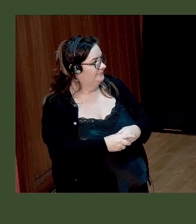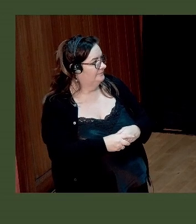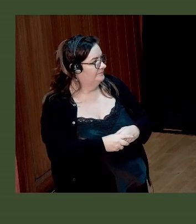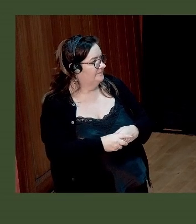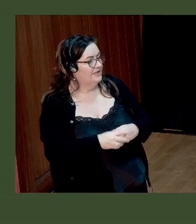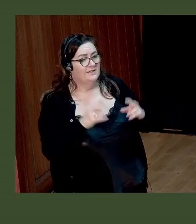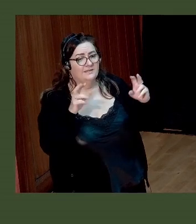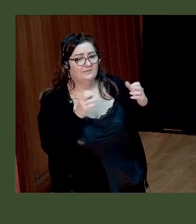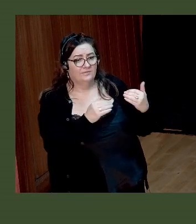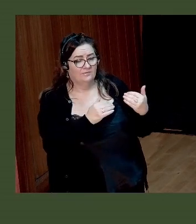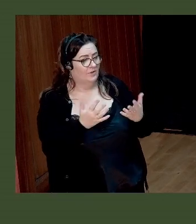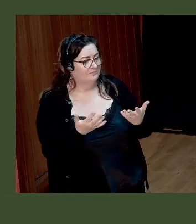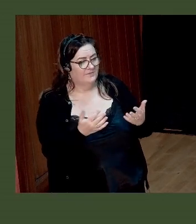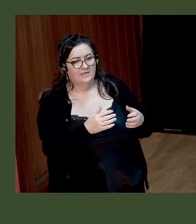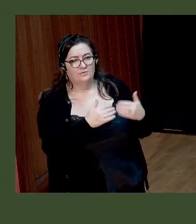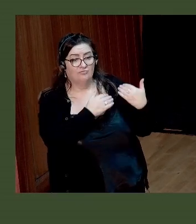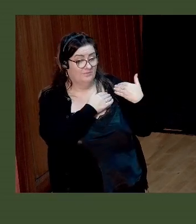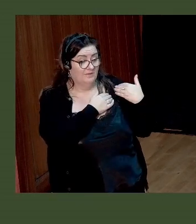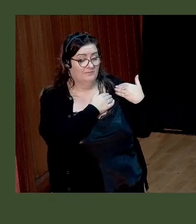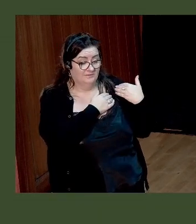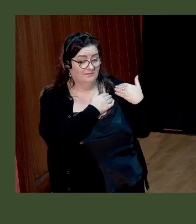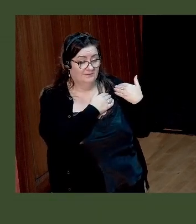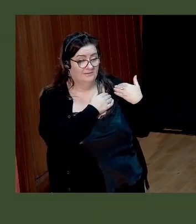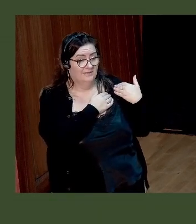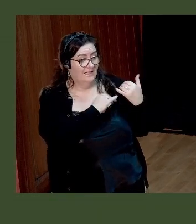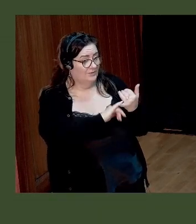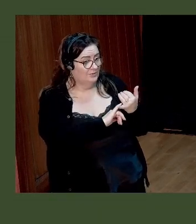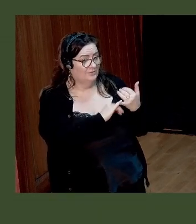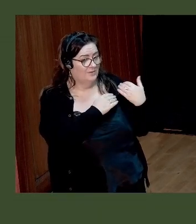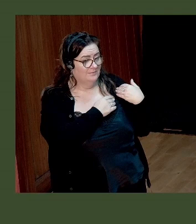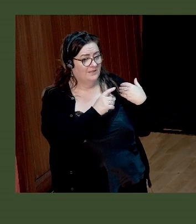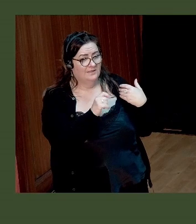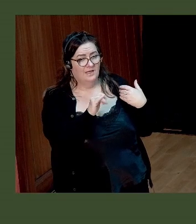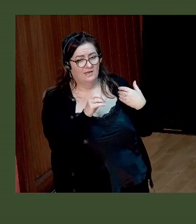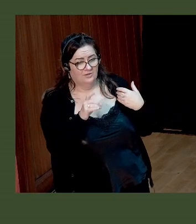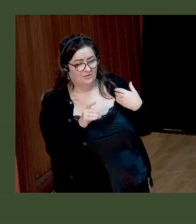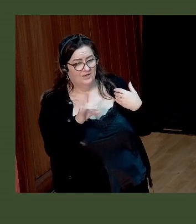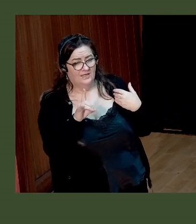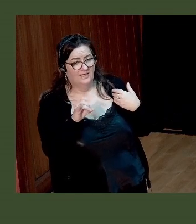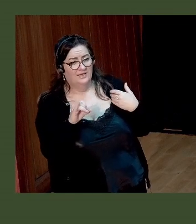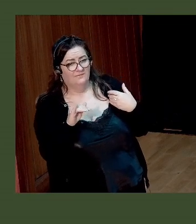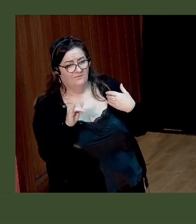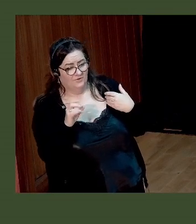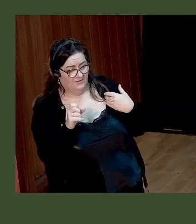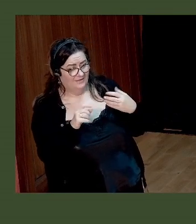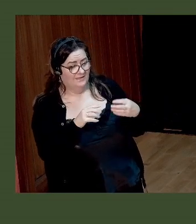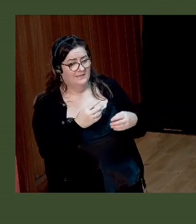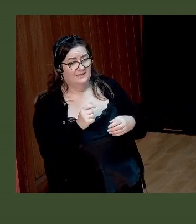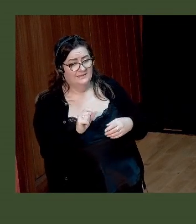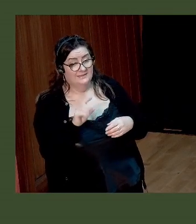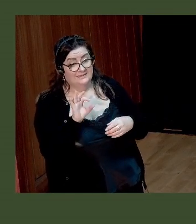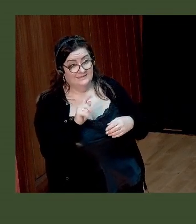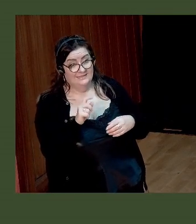The team of responsibility was analysed by Tygo Hifrinan about TG Cathair in the